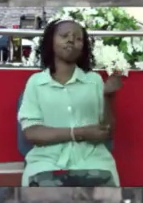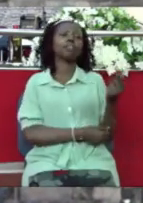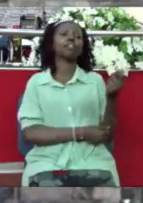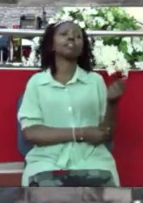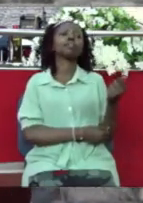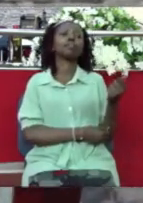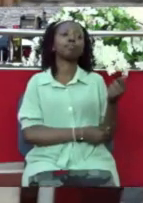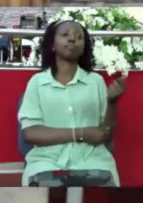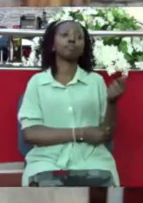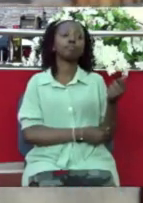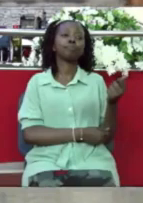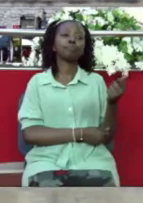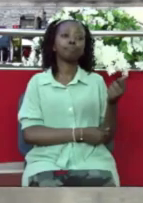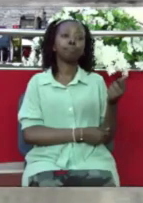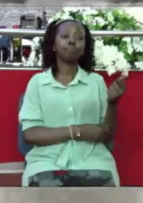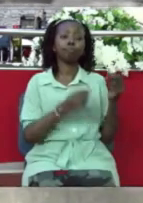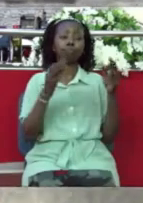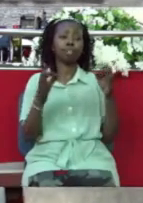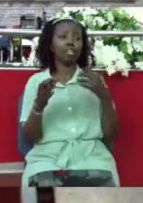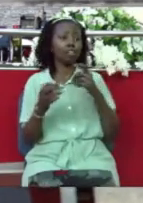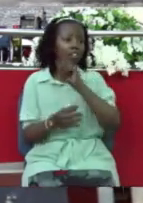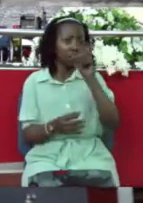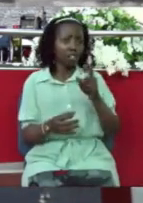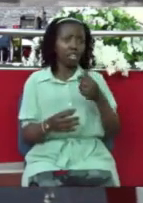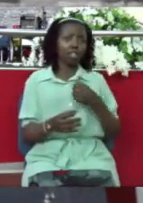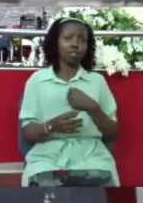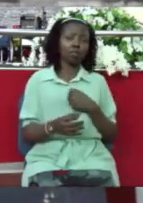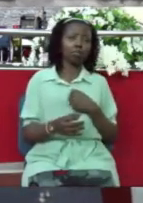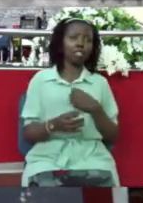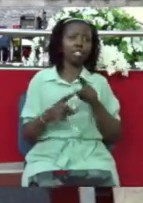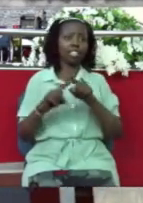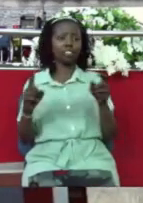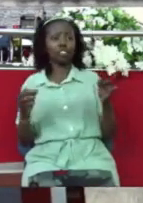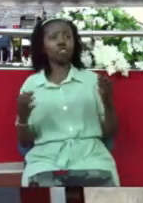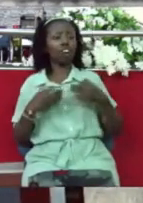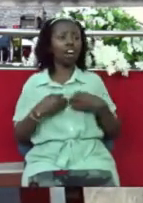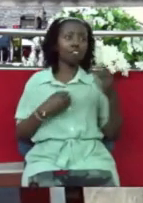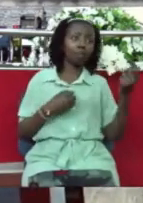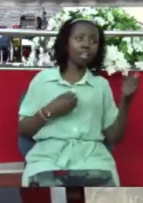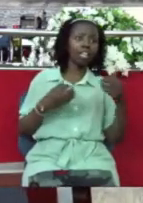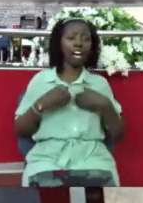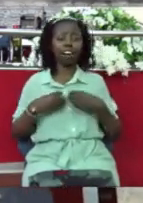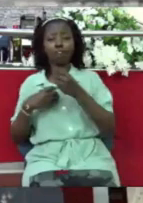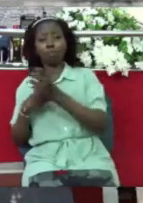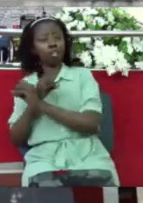it. If you ask me, tofauti ya kuwa na pesa na kutokuwa, nitakuambia.